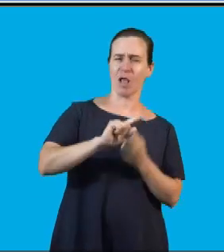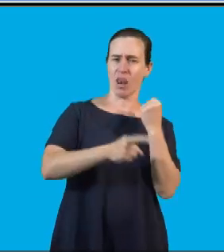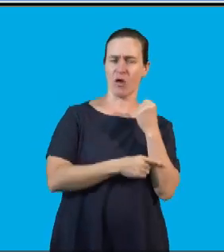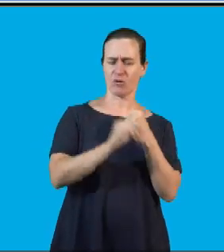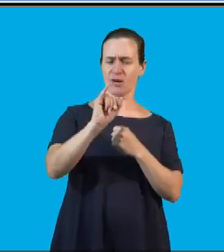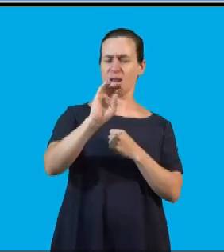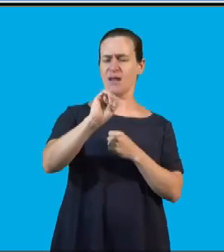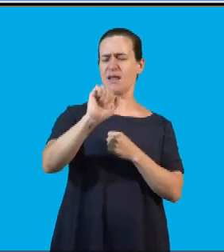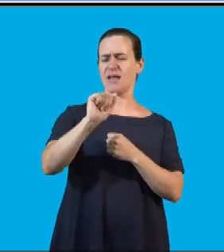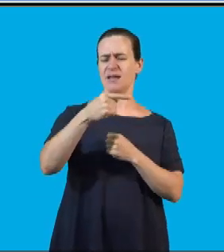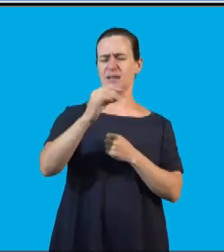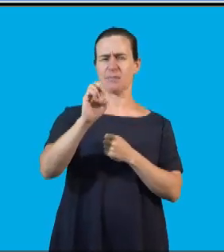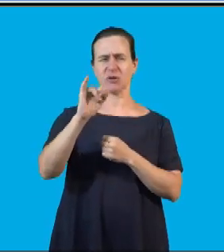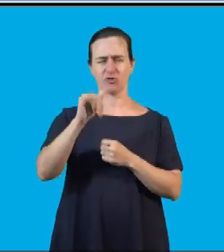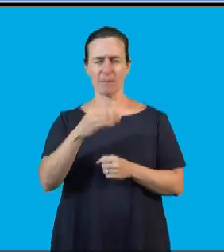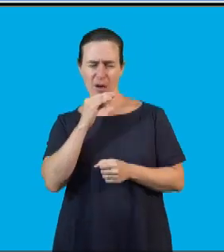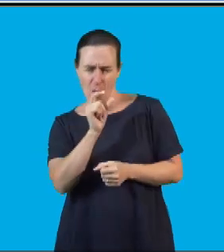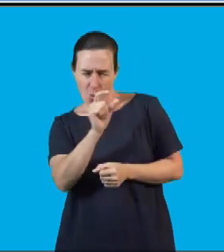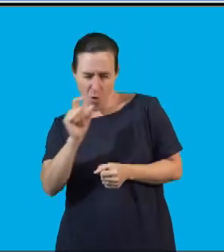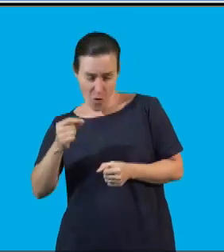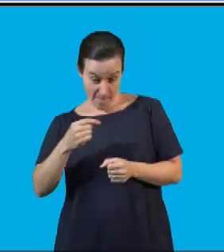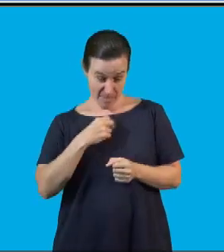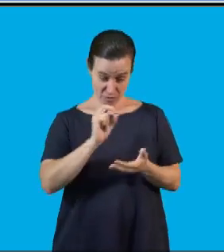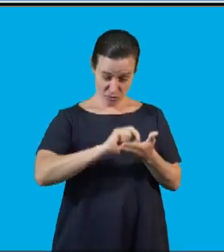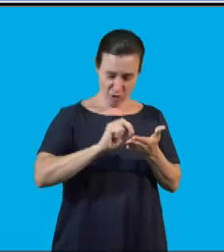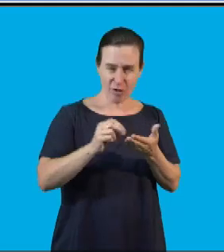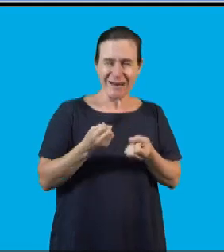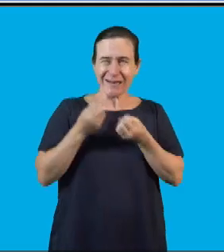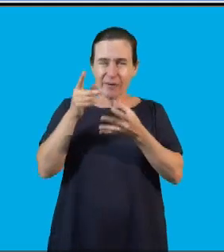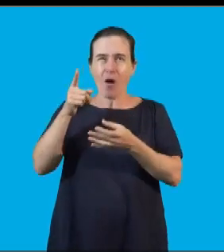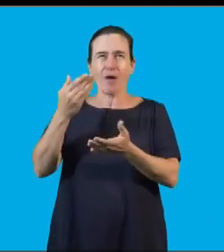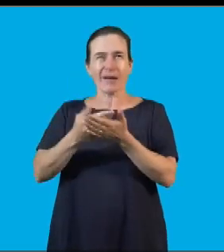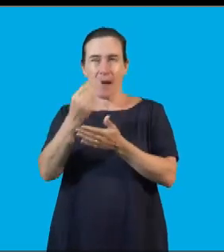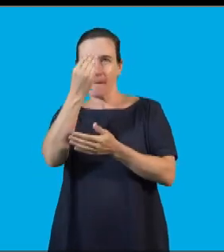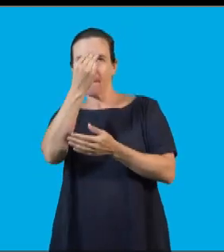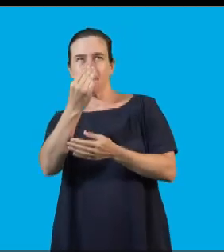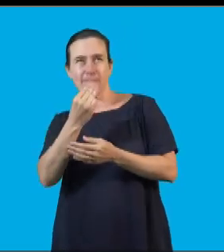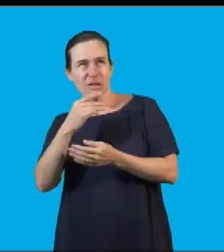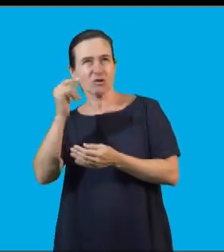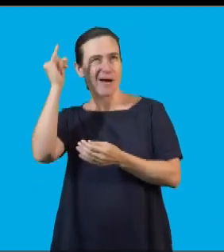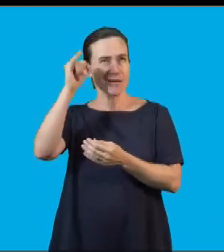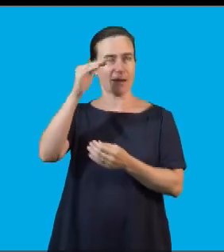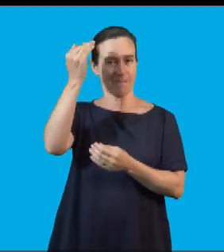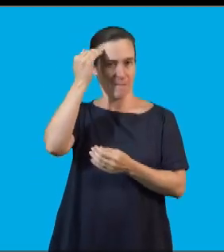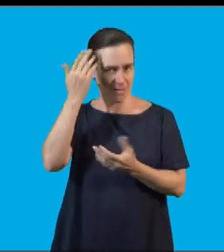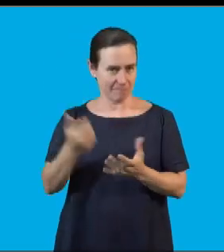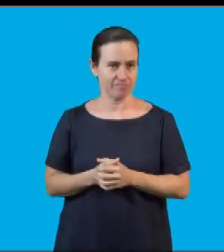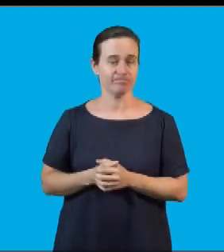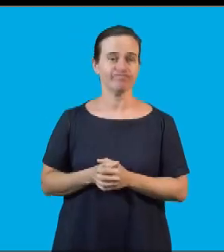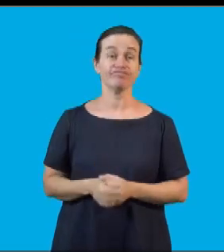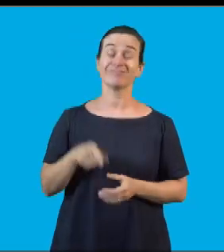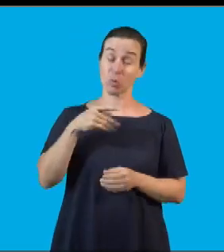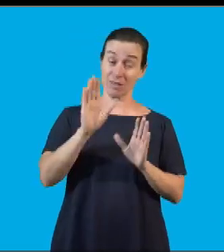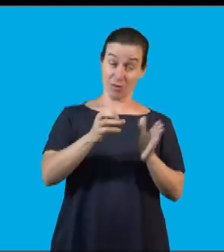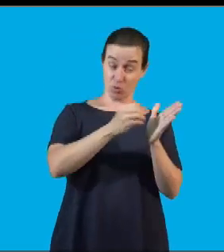imagery, using descriptive words or figures of speech to create pictures in the reader's mind. Common errors and